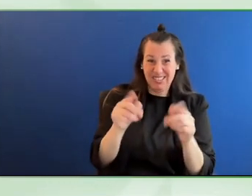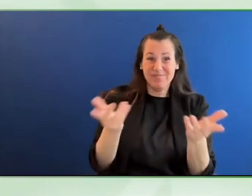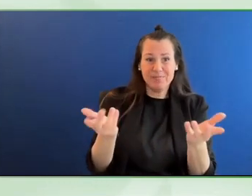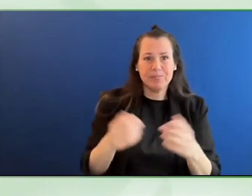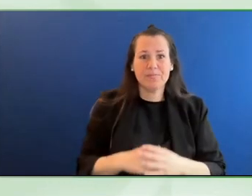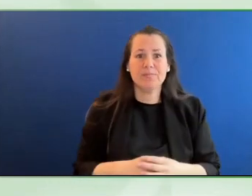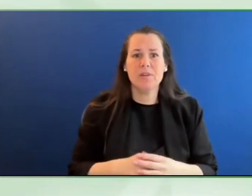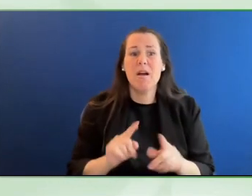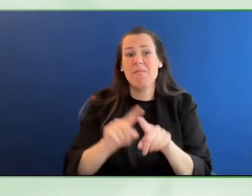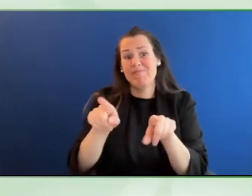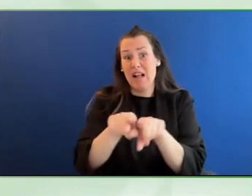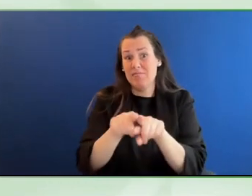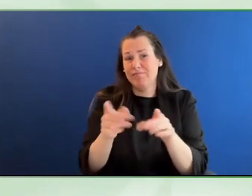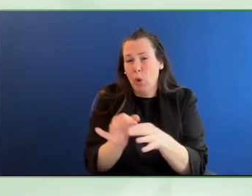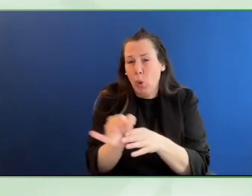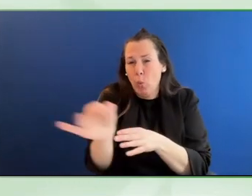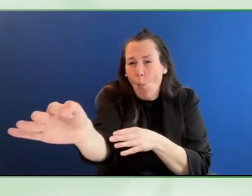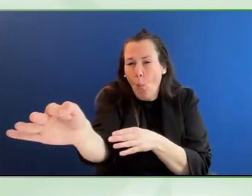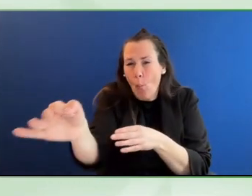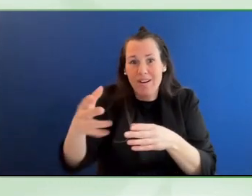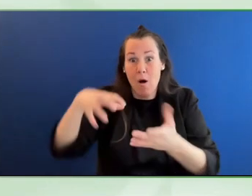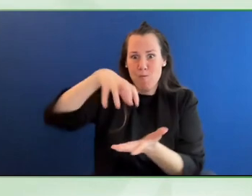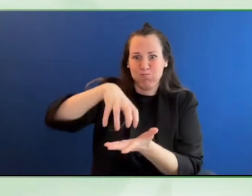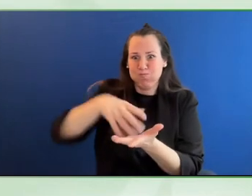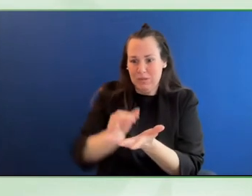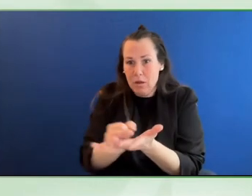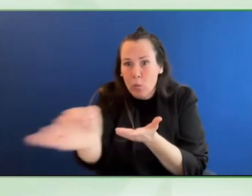know, resource people and AT specialists and things like this.